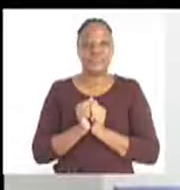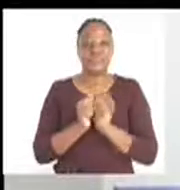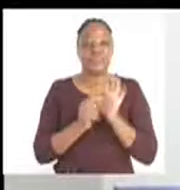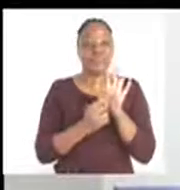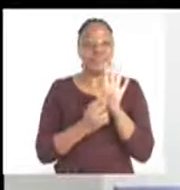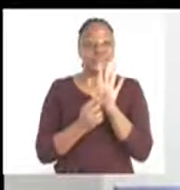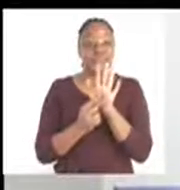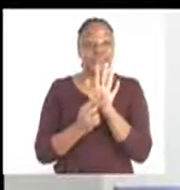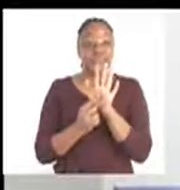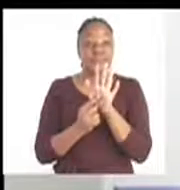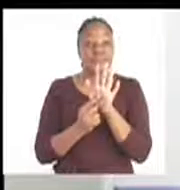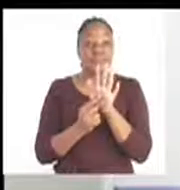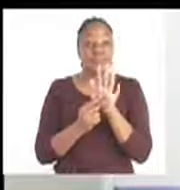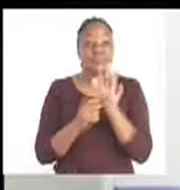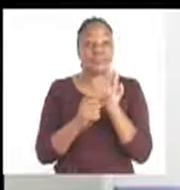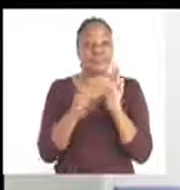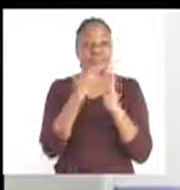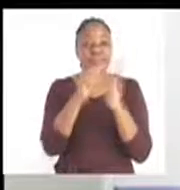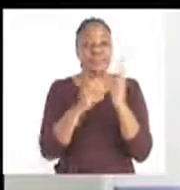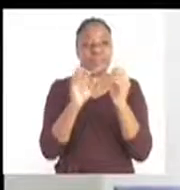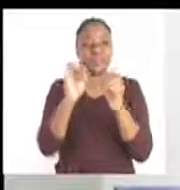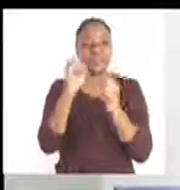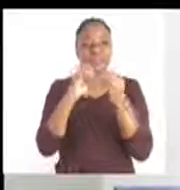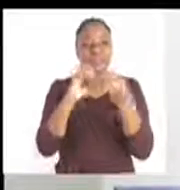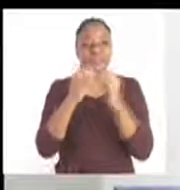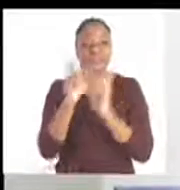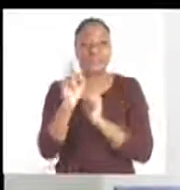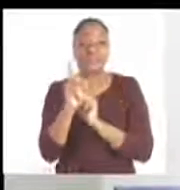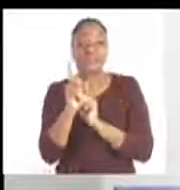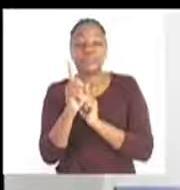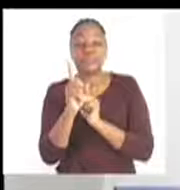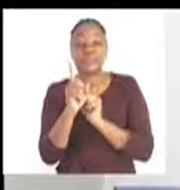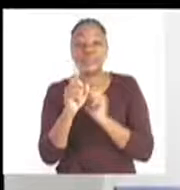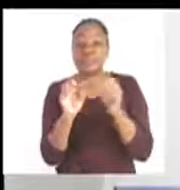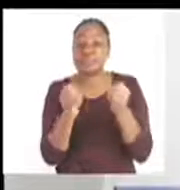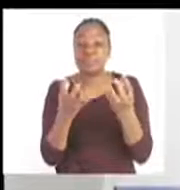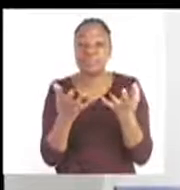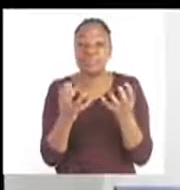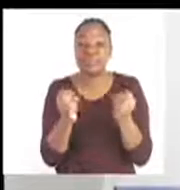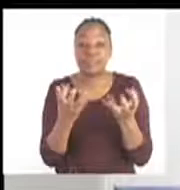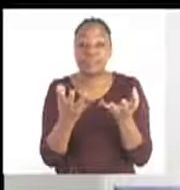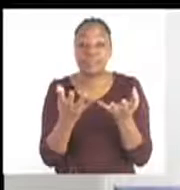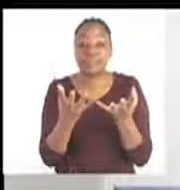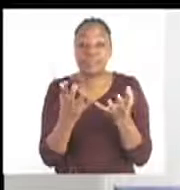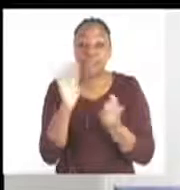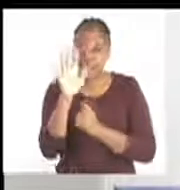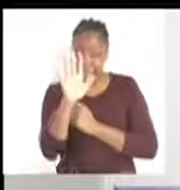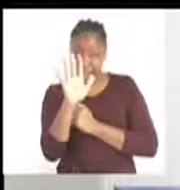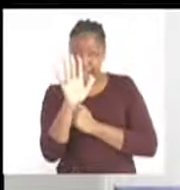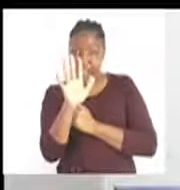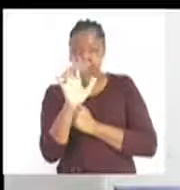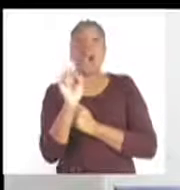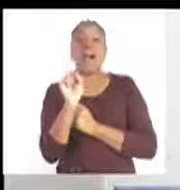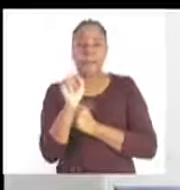Show us. Well done. That looks like it's a 5. Can you look for a 5 on your